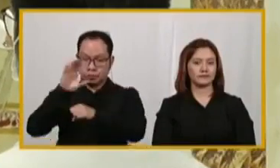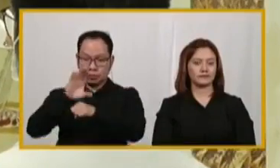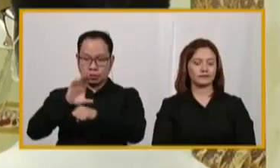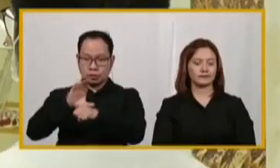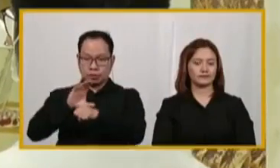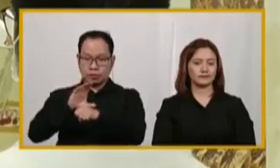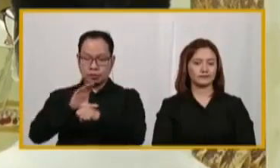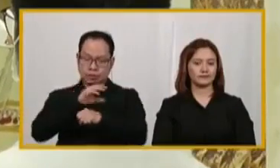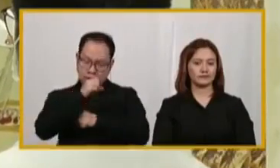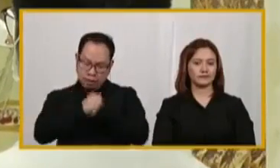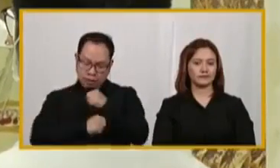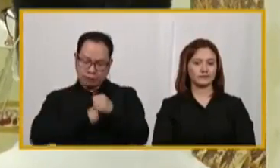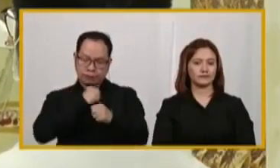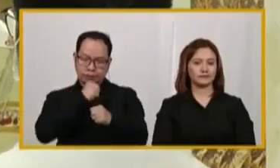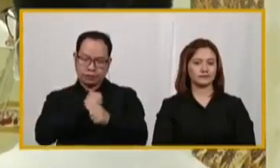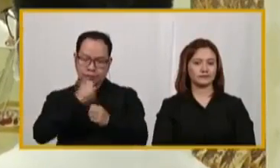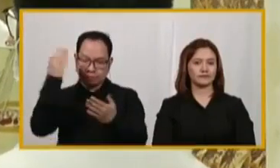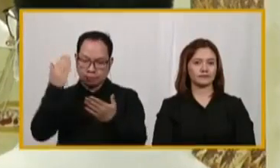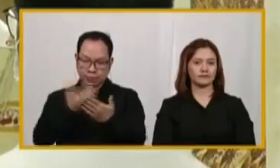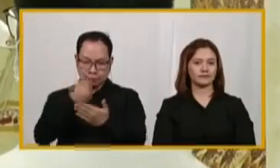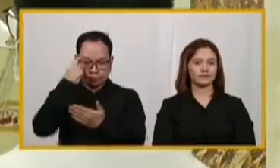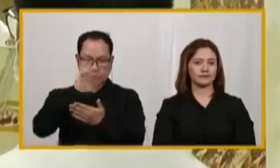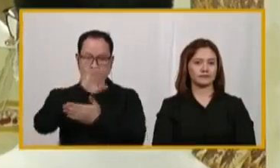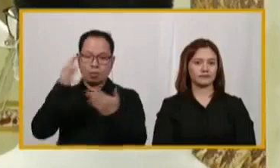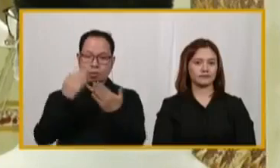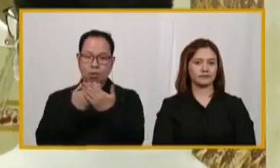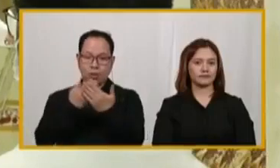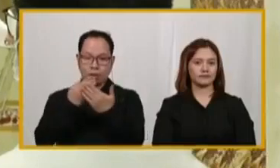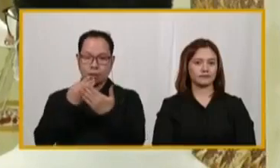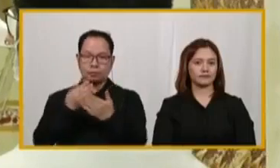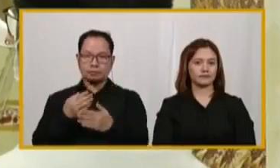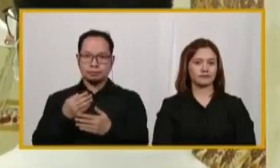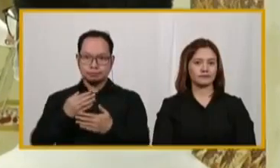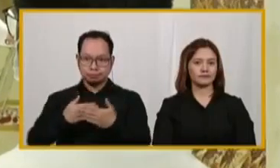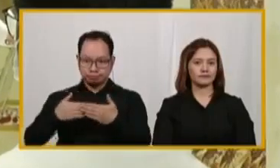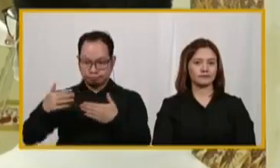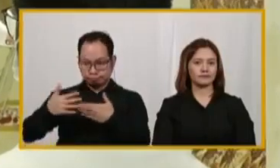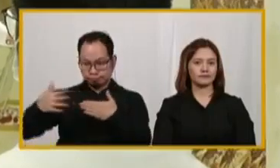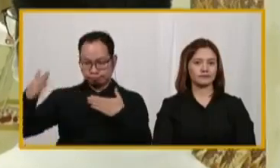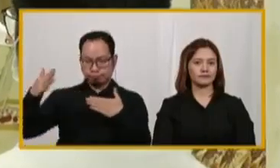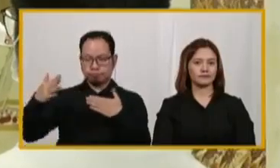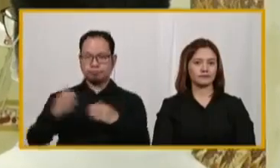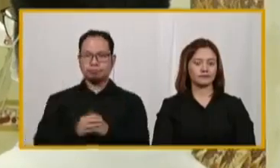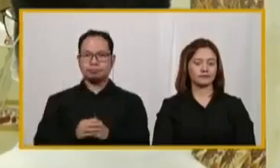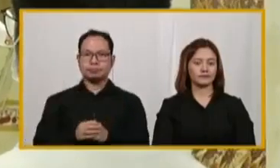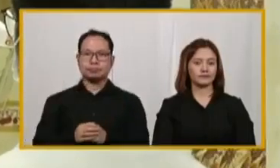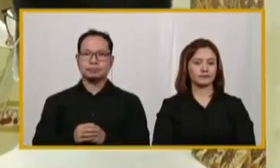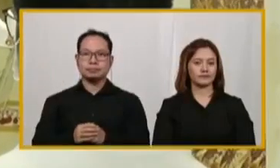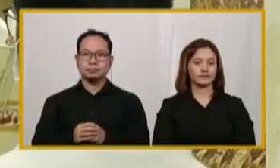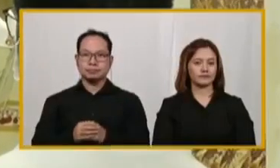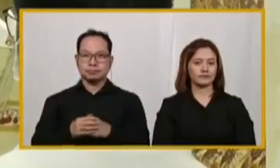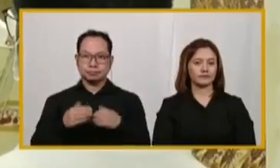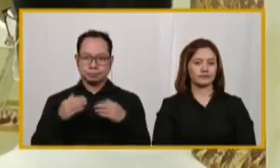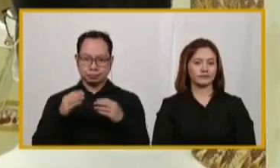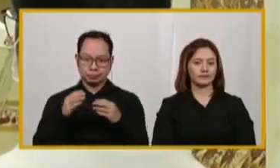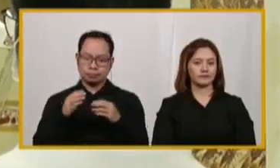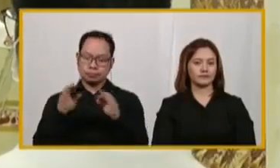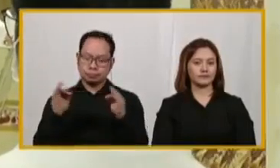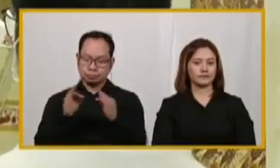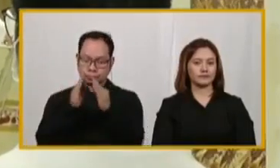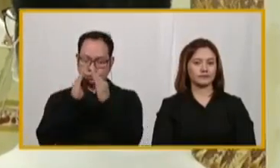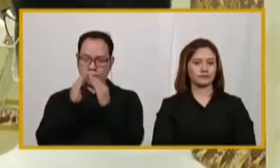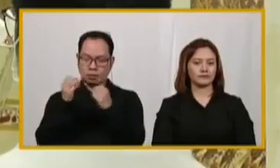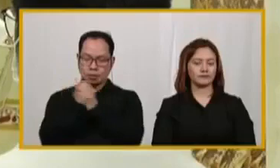a sacrifice new for all eternity, the banquet of his love. Grant, we